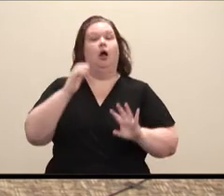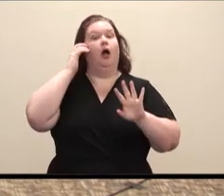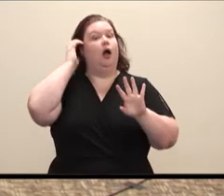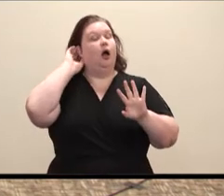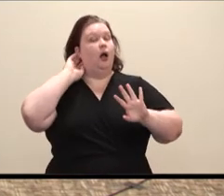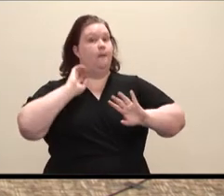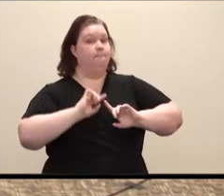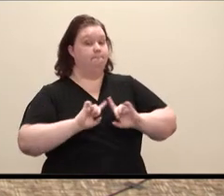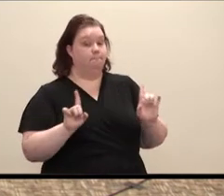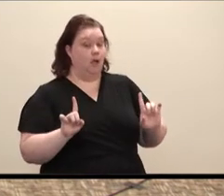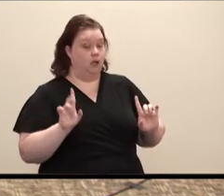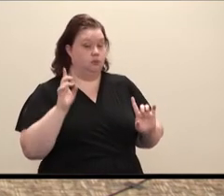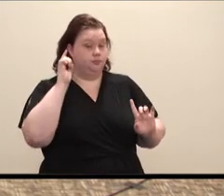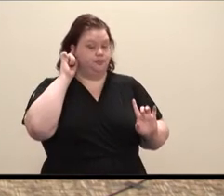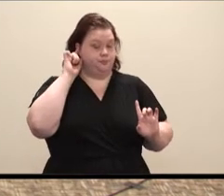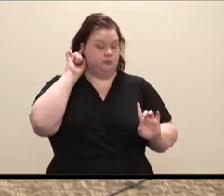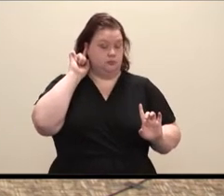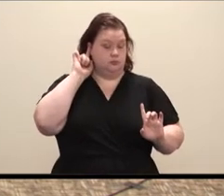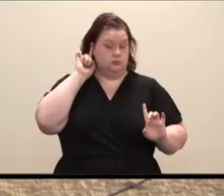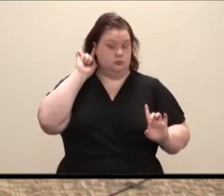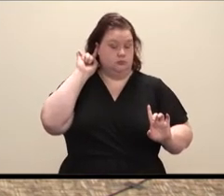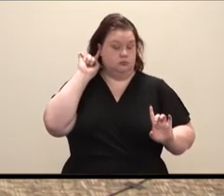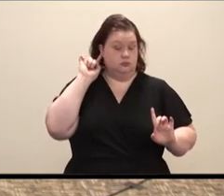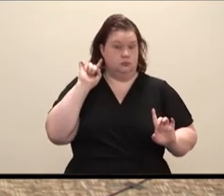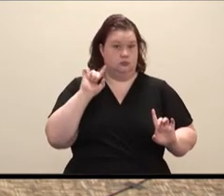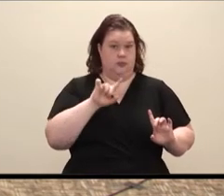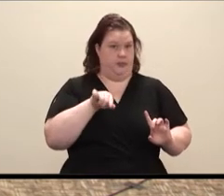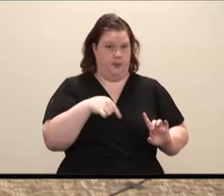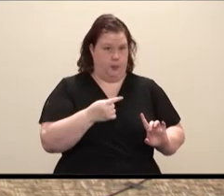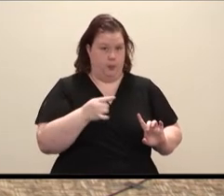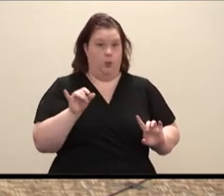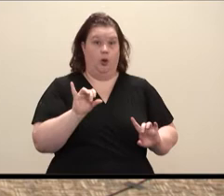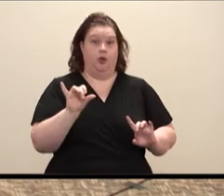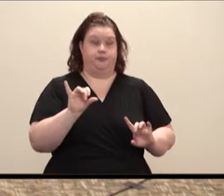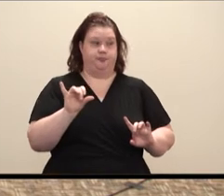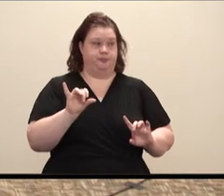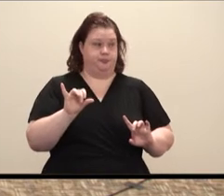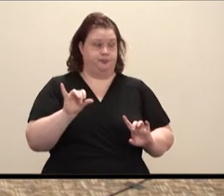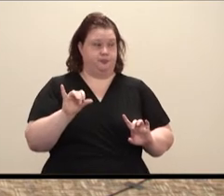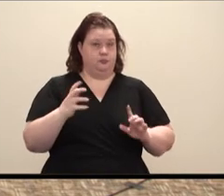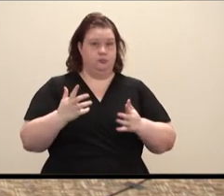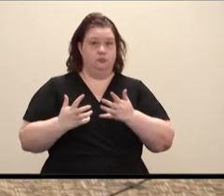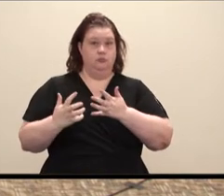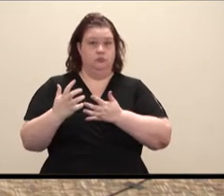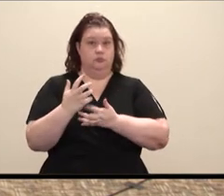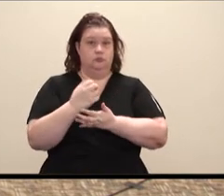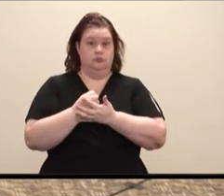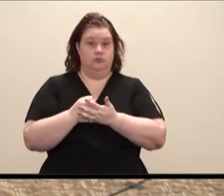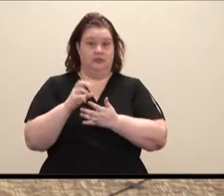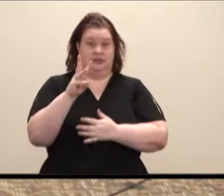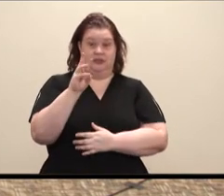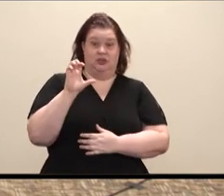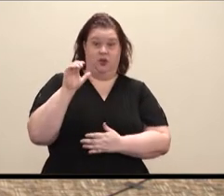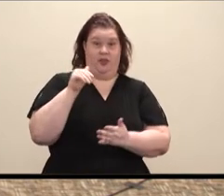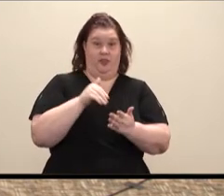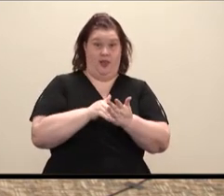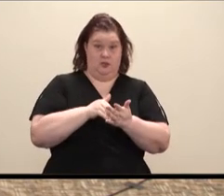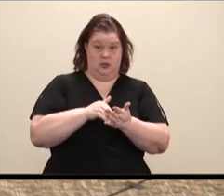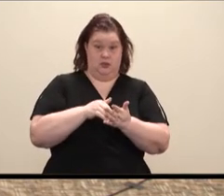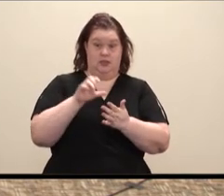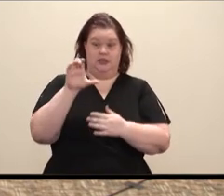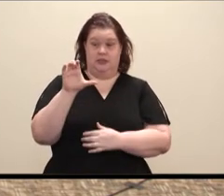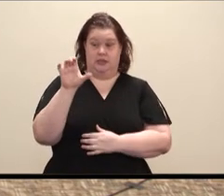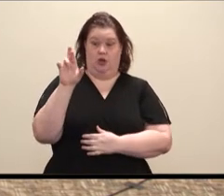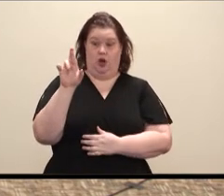But not only did we get that, we also generated the $600,000 from the CRF block